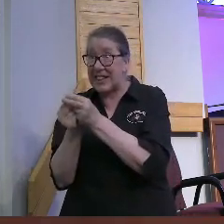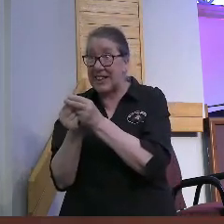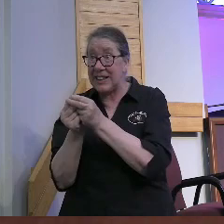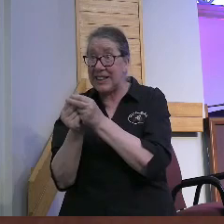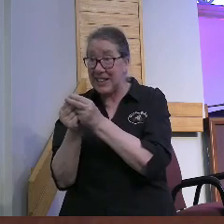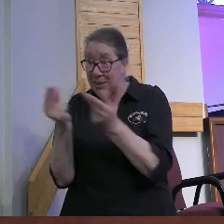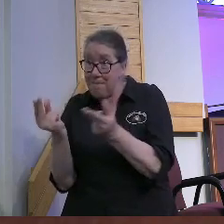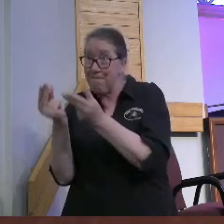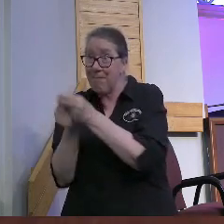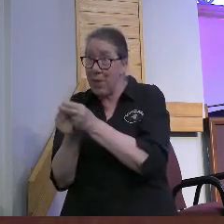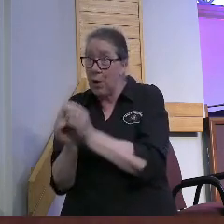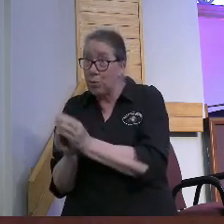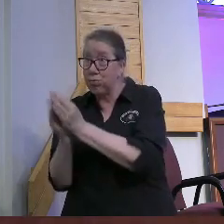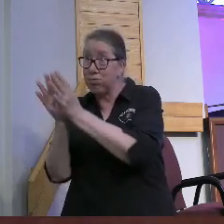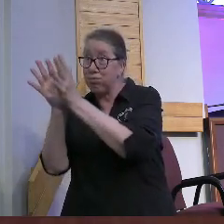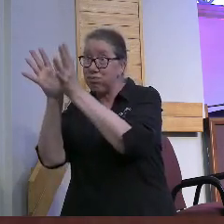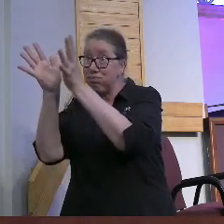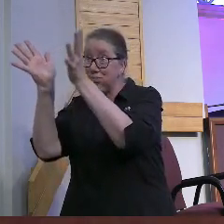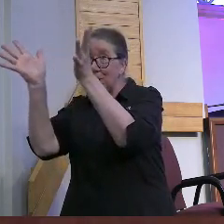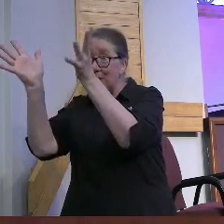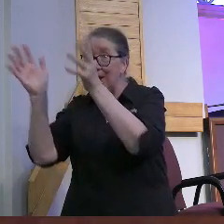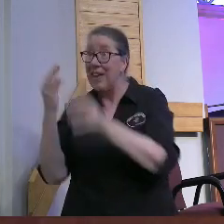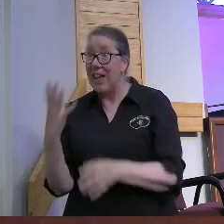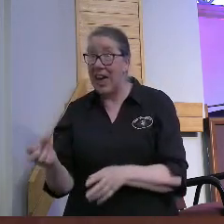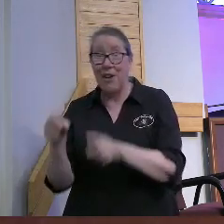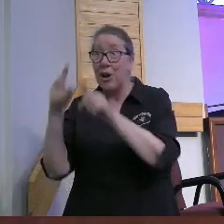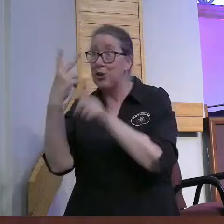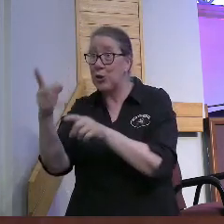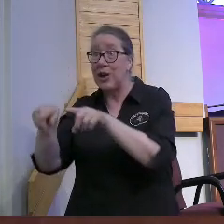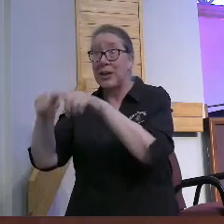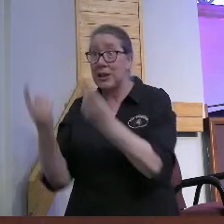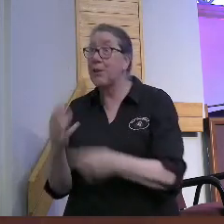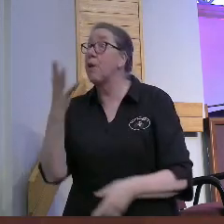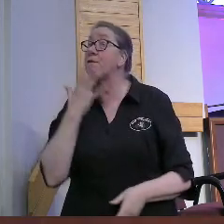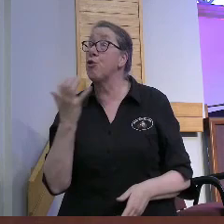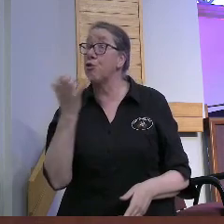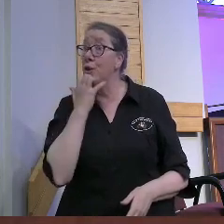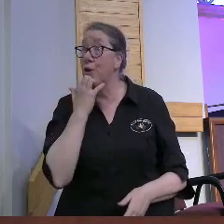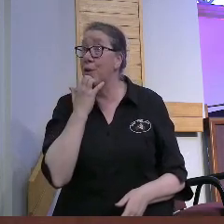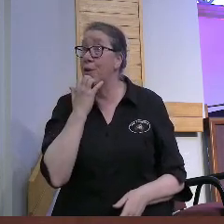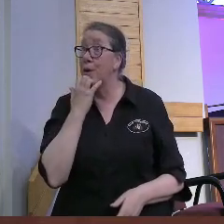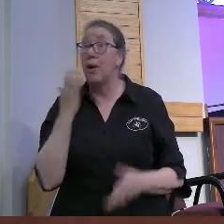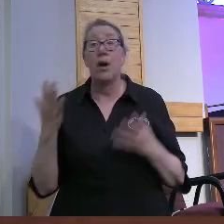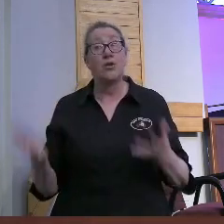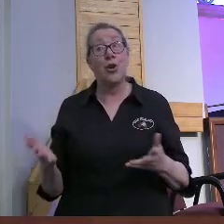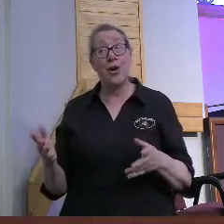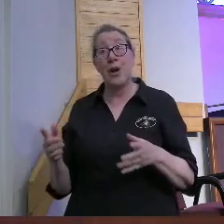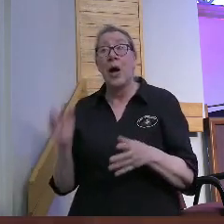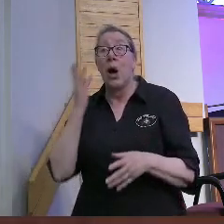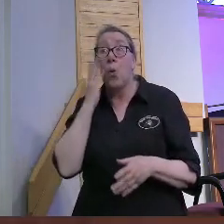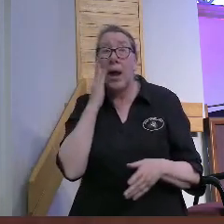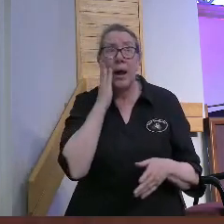stick. Okay, they've got to stick and they become the same thing. And so when the Word